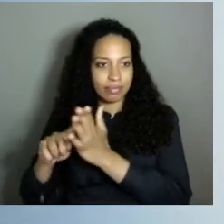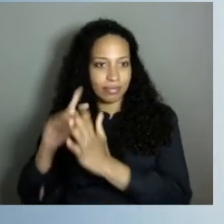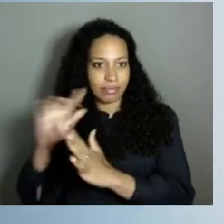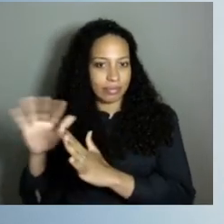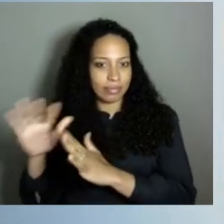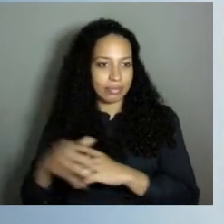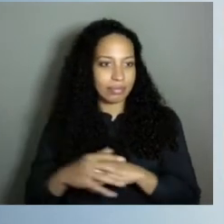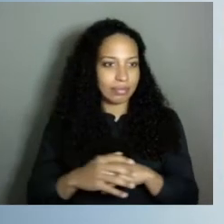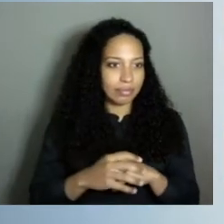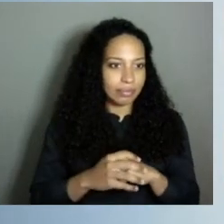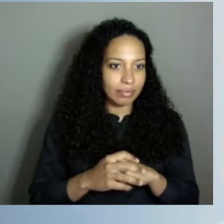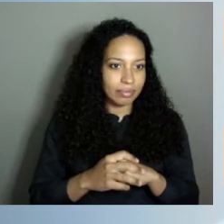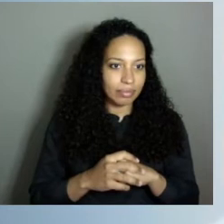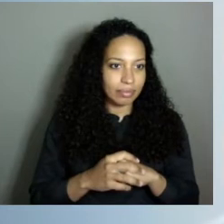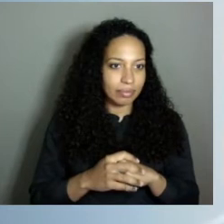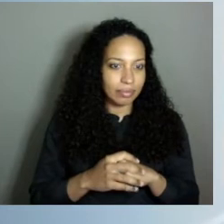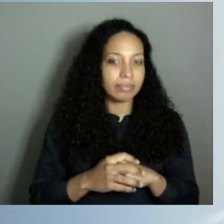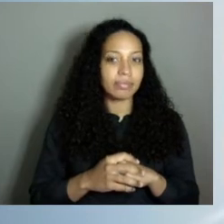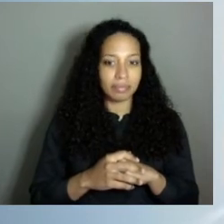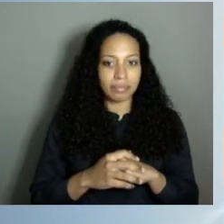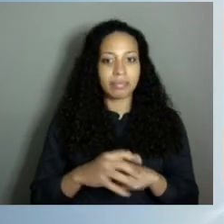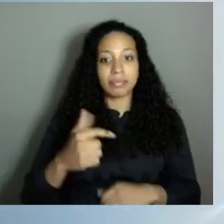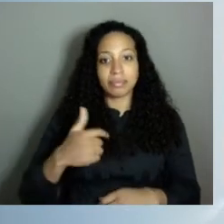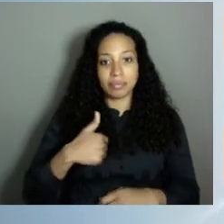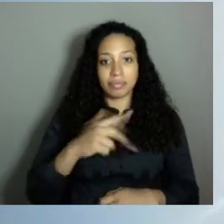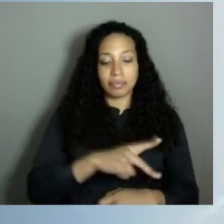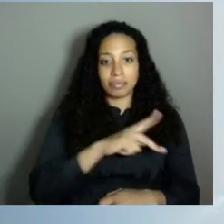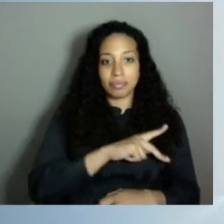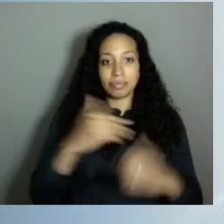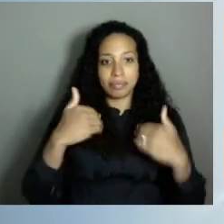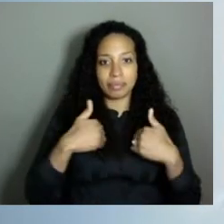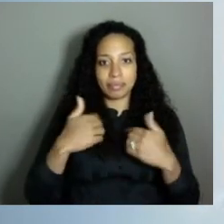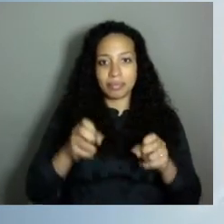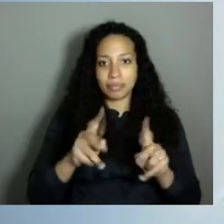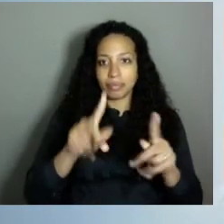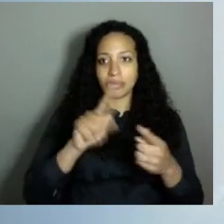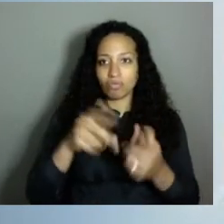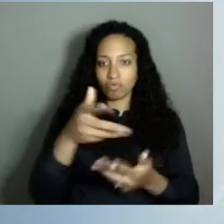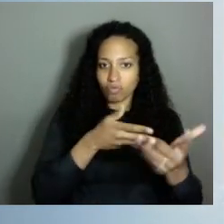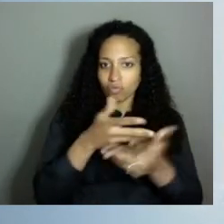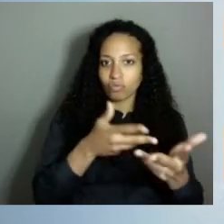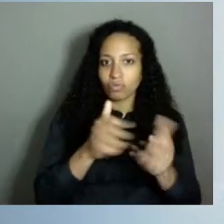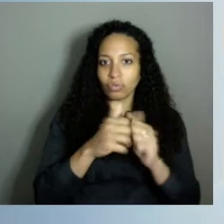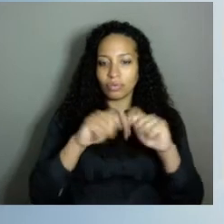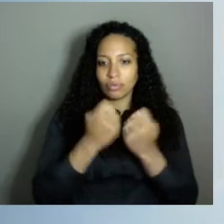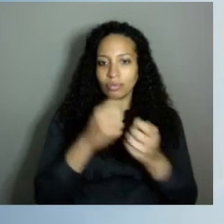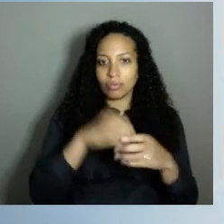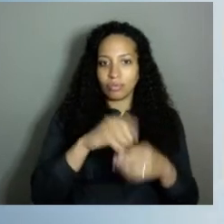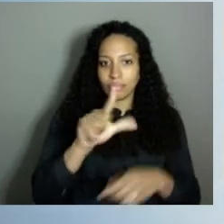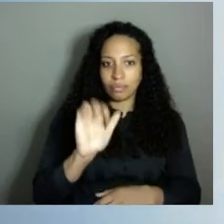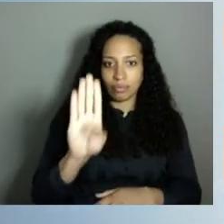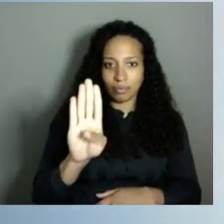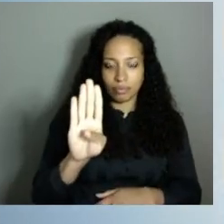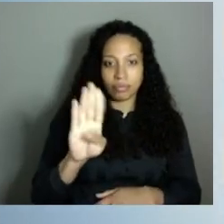and skill sets. I have personally had the opportunity to spend time with our team in the lab, and from what they have shared, it